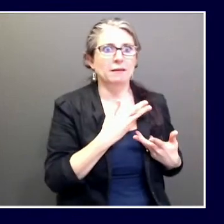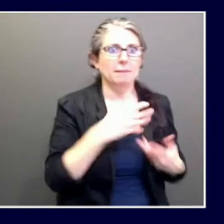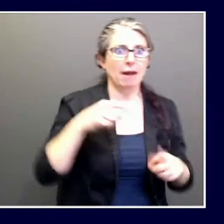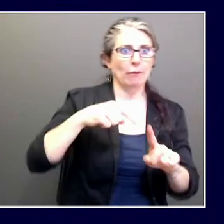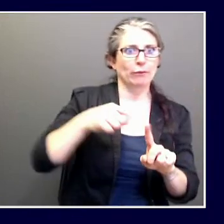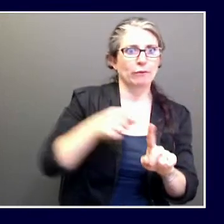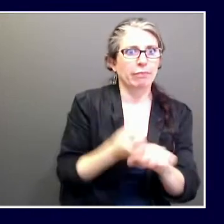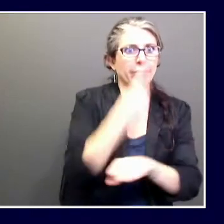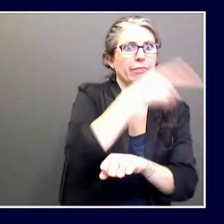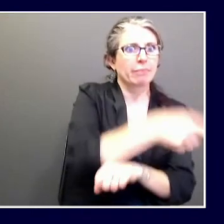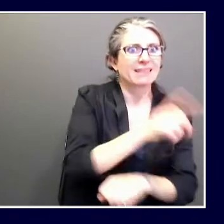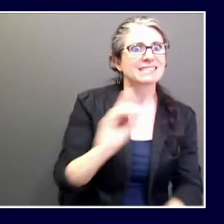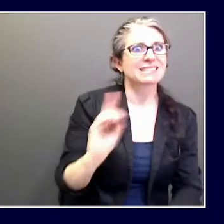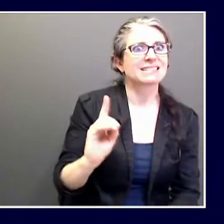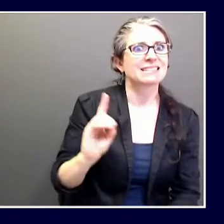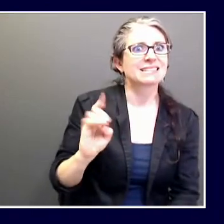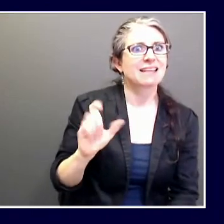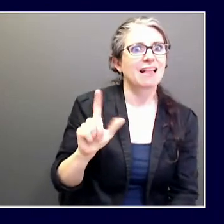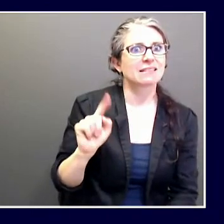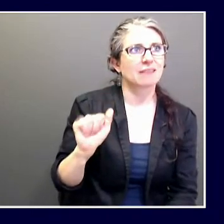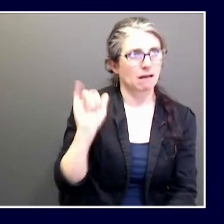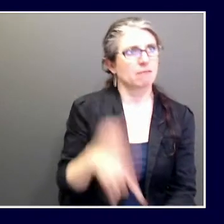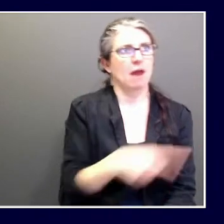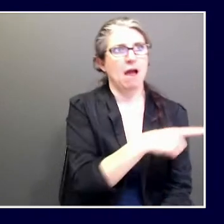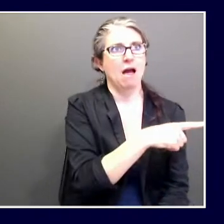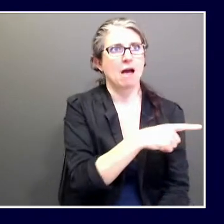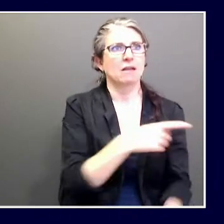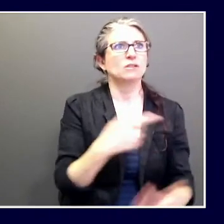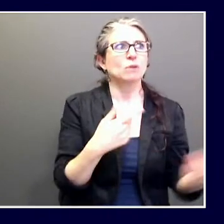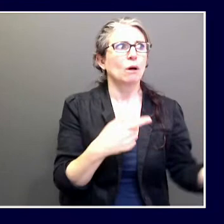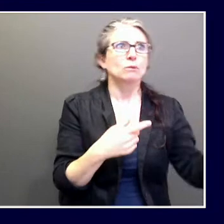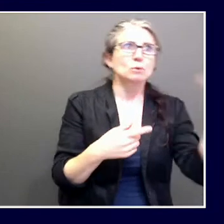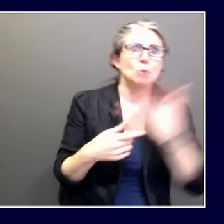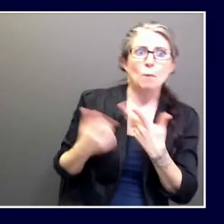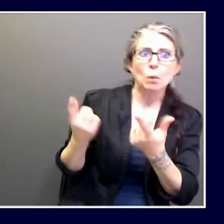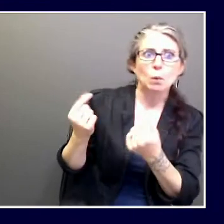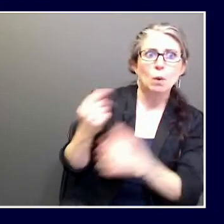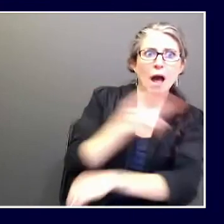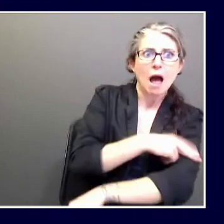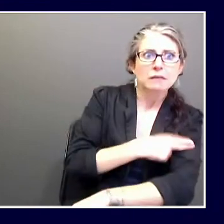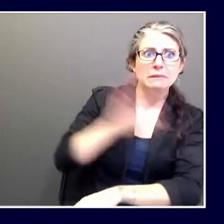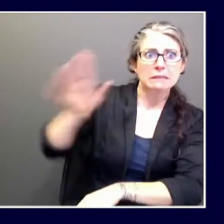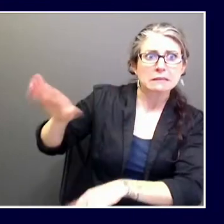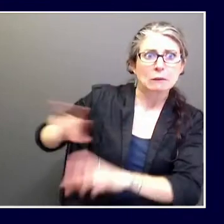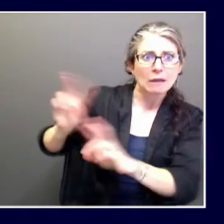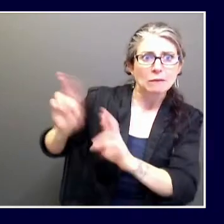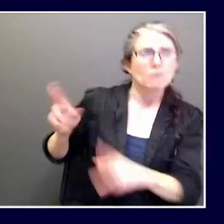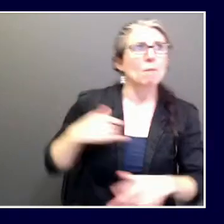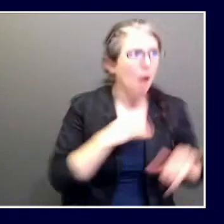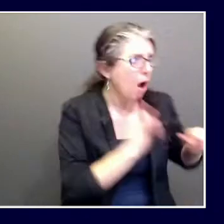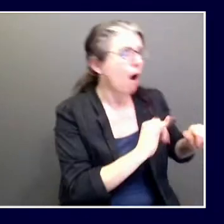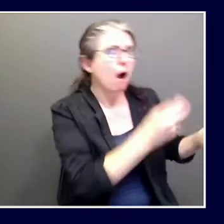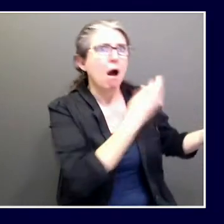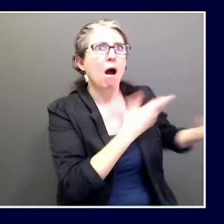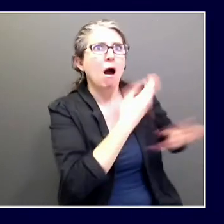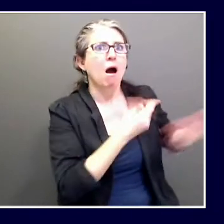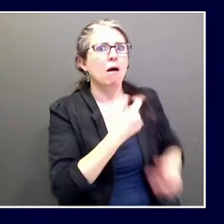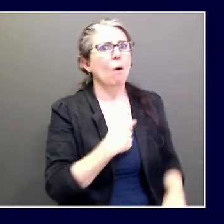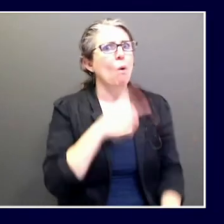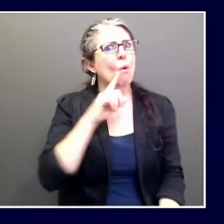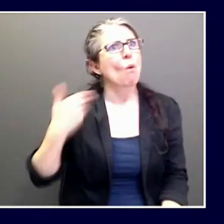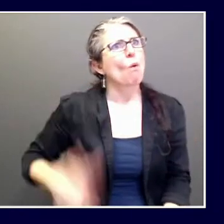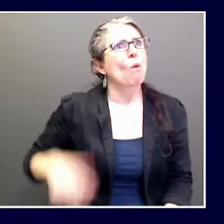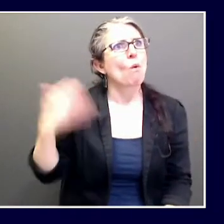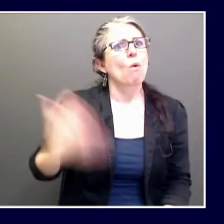facilities and say, do you have the PPE you need, that kind of thing. So that's an example of how we use that sequencing data. We're